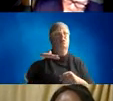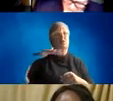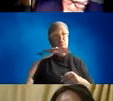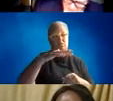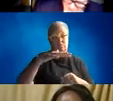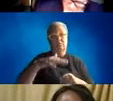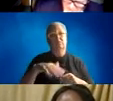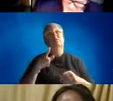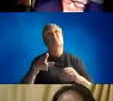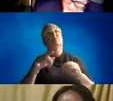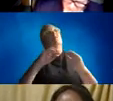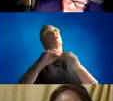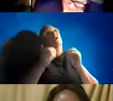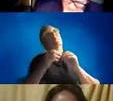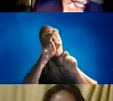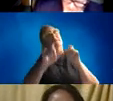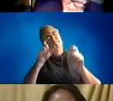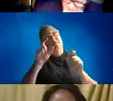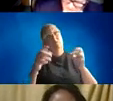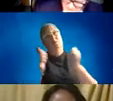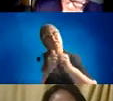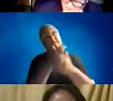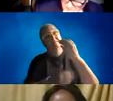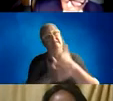disabled people who own land.